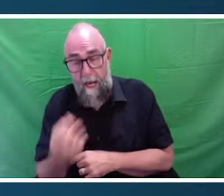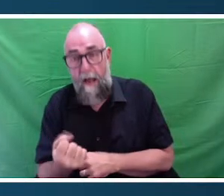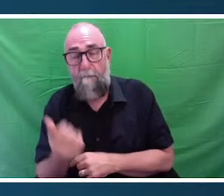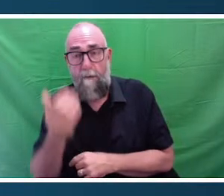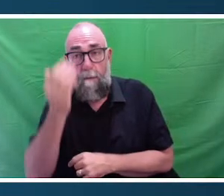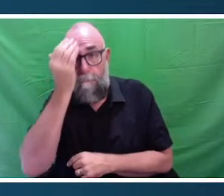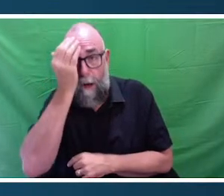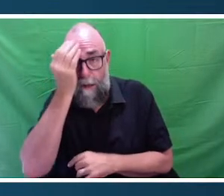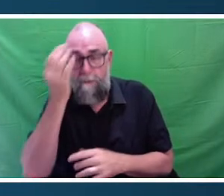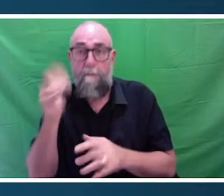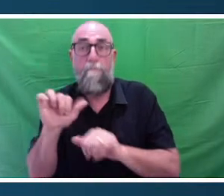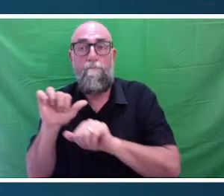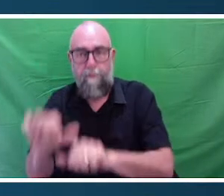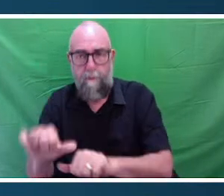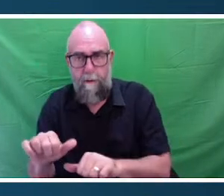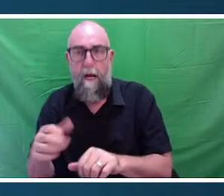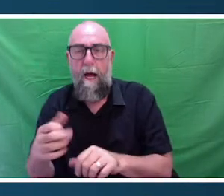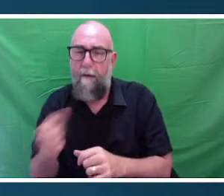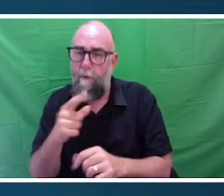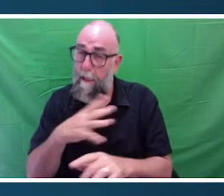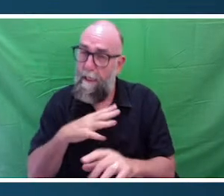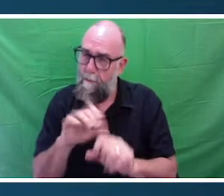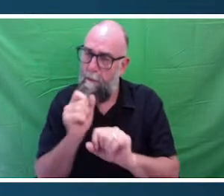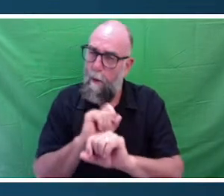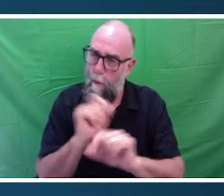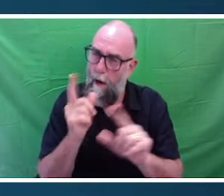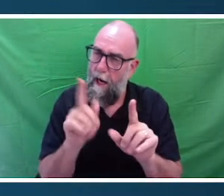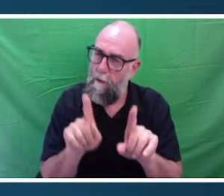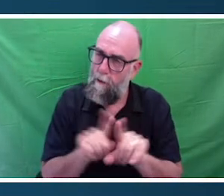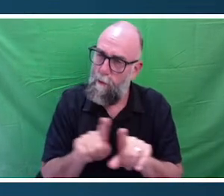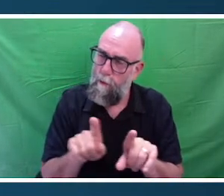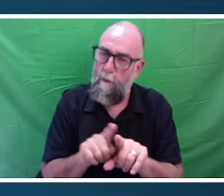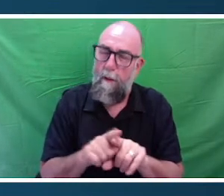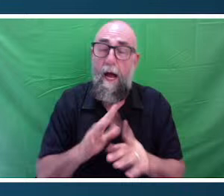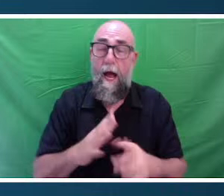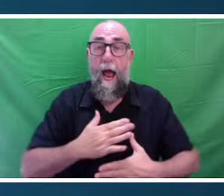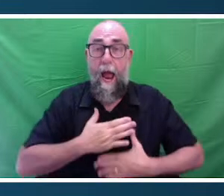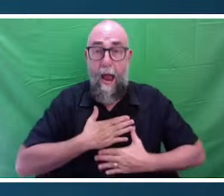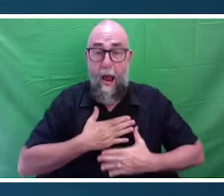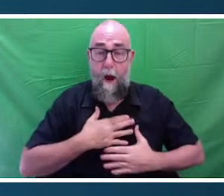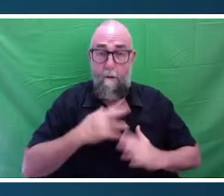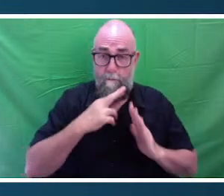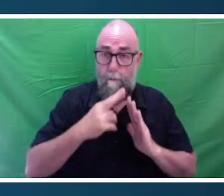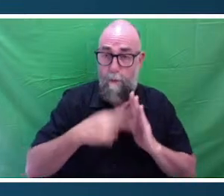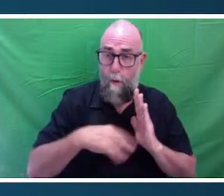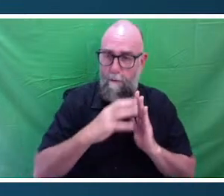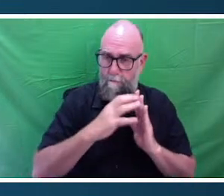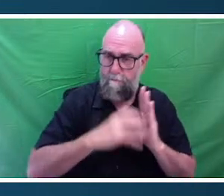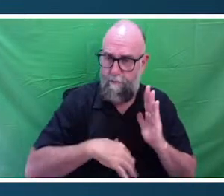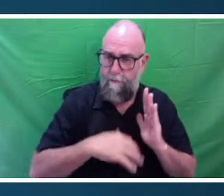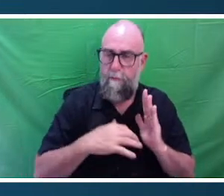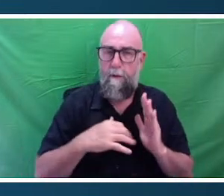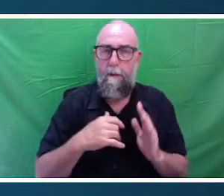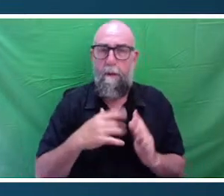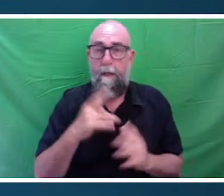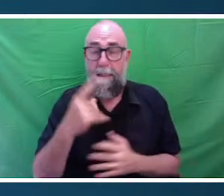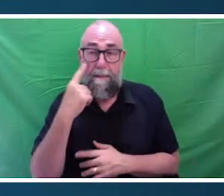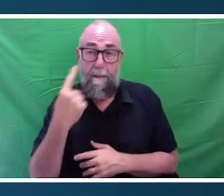of. The reported findings in our report, as you see in some of those graphs, usually